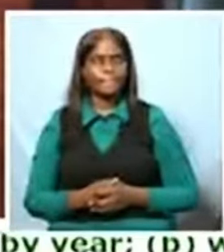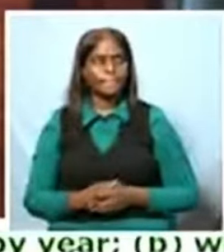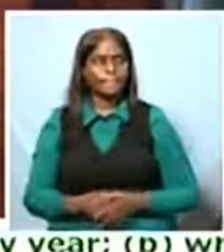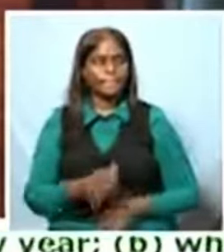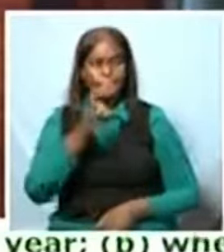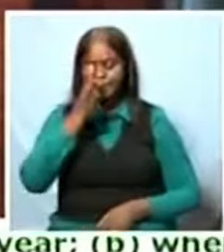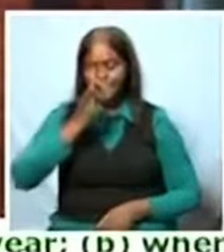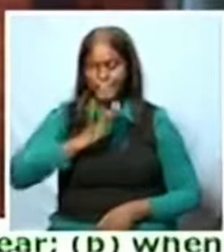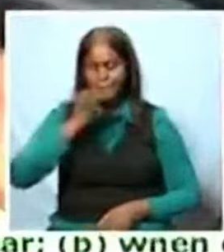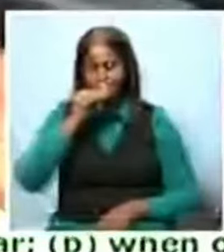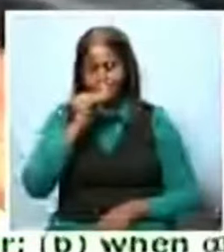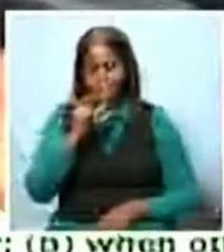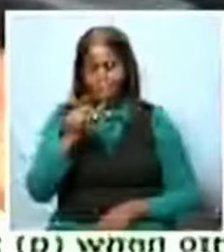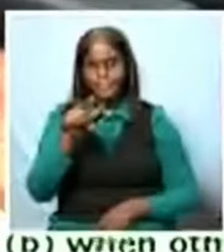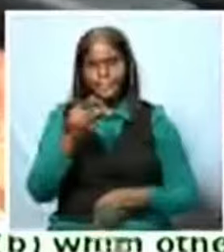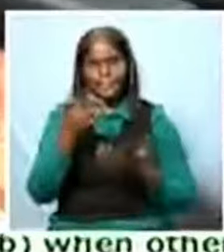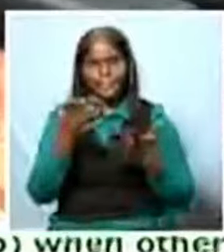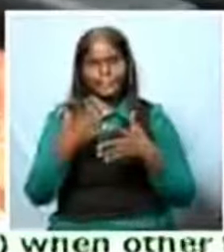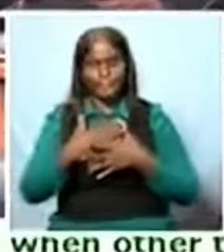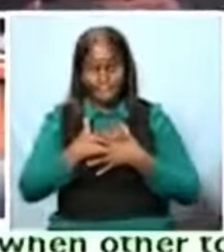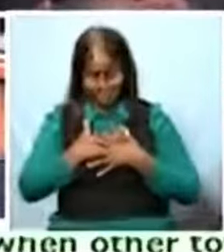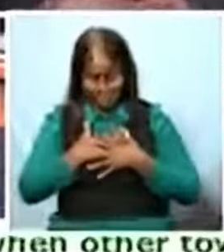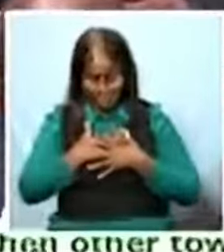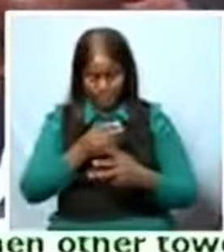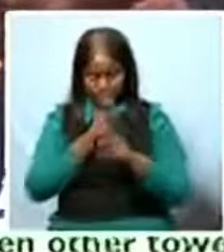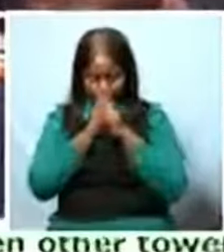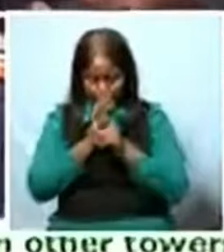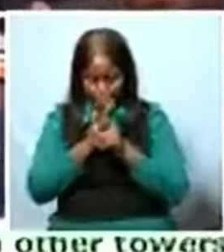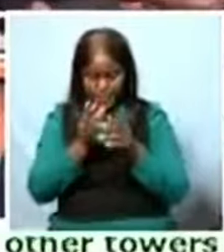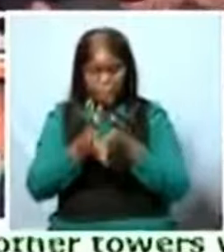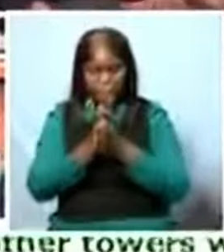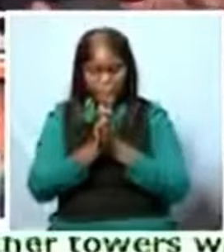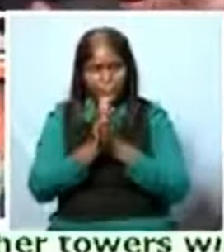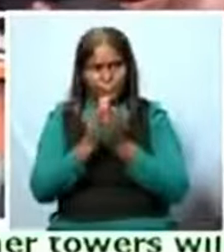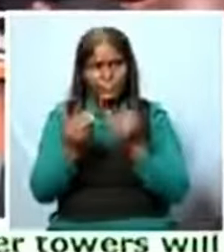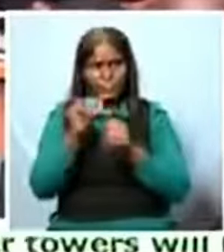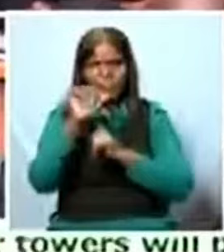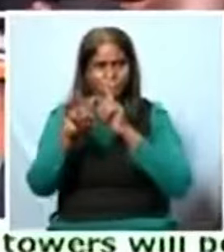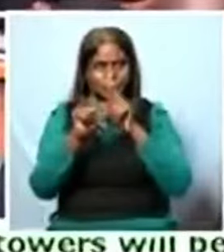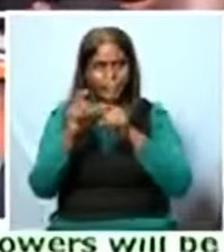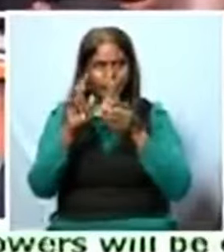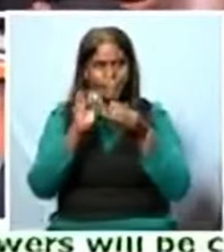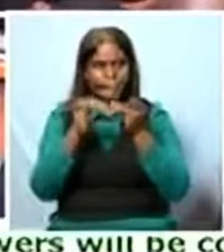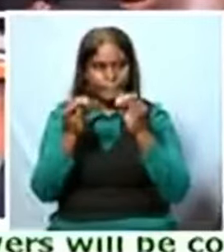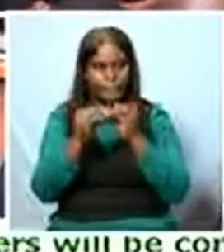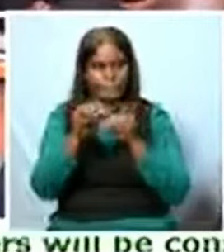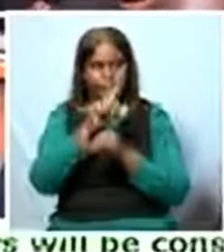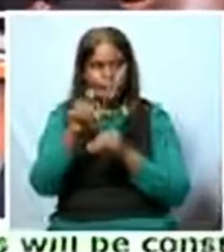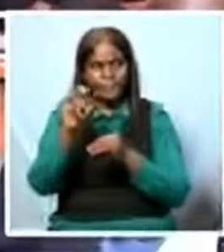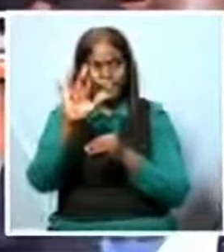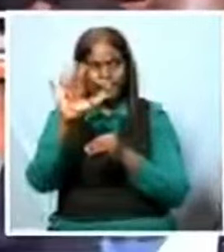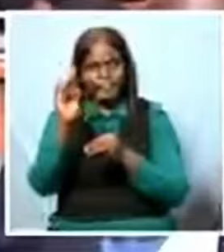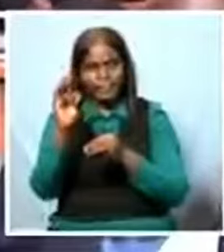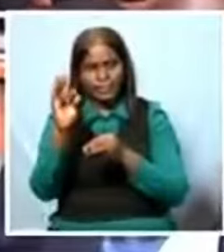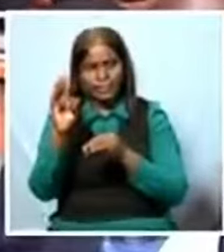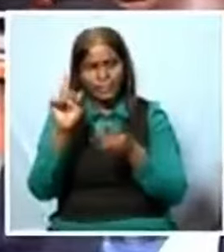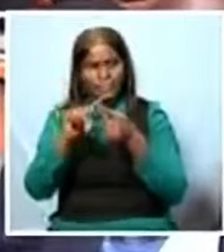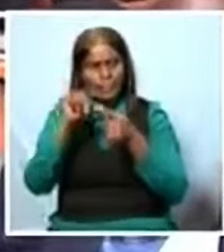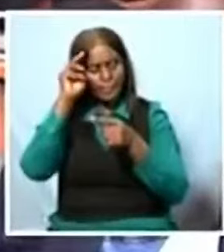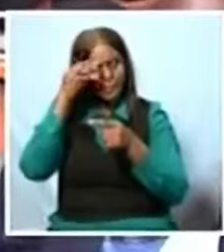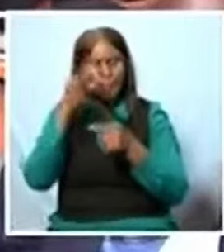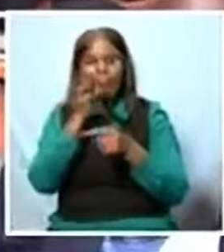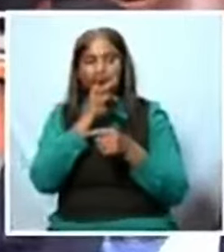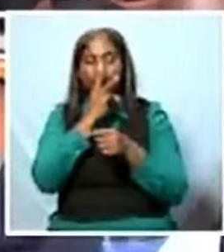Madam Speaker, the privilege and honor is mine to ask question number 157 to the Minister of